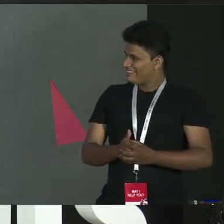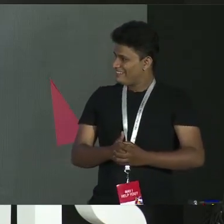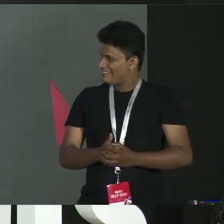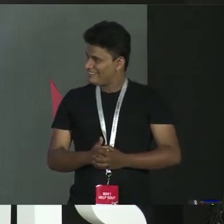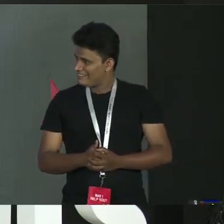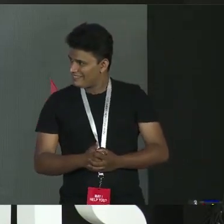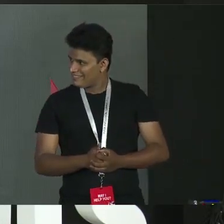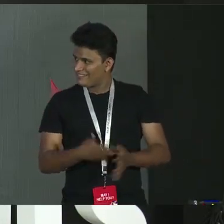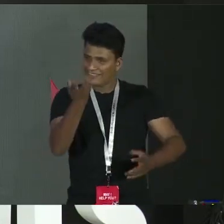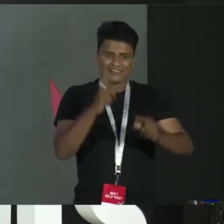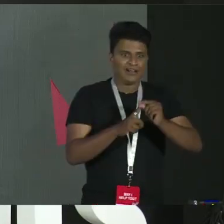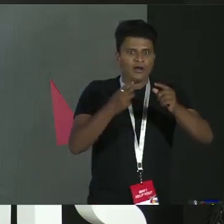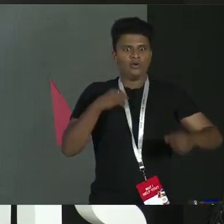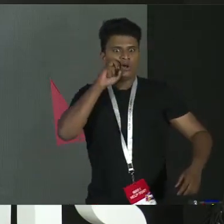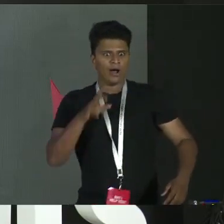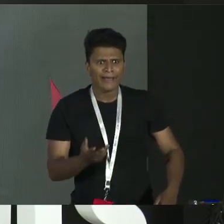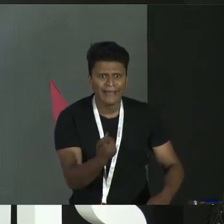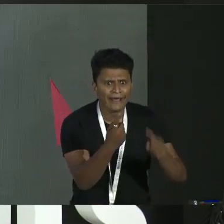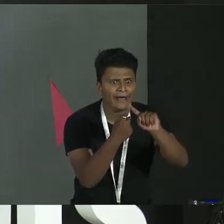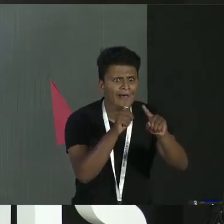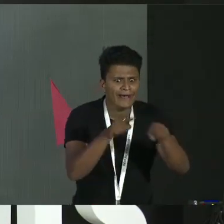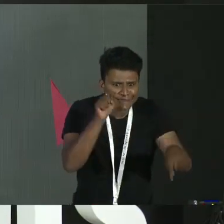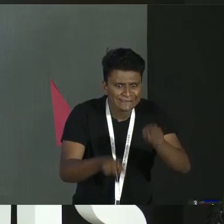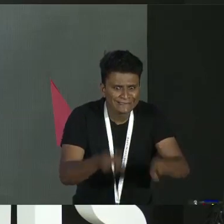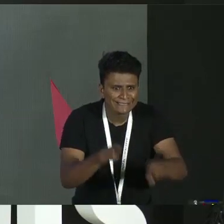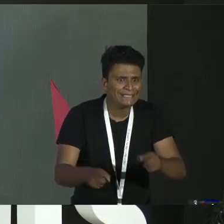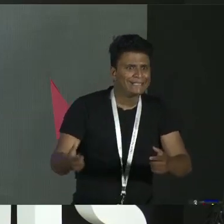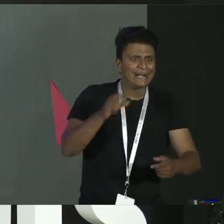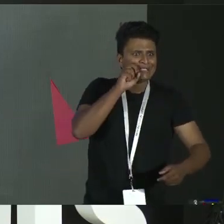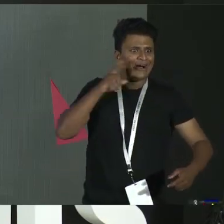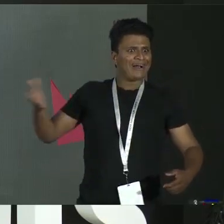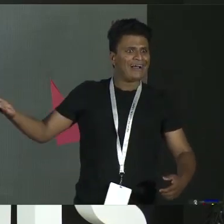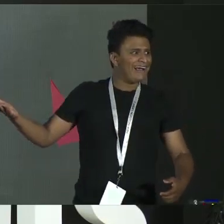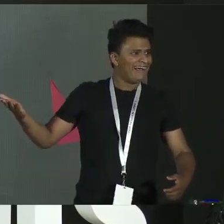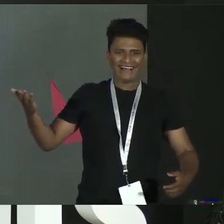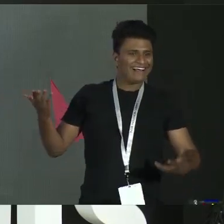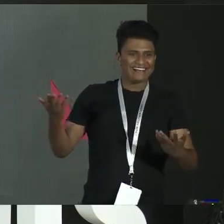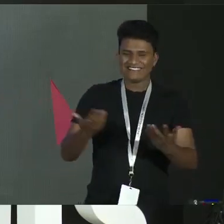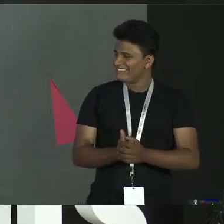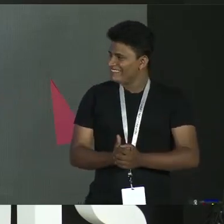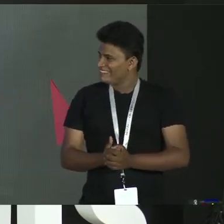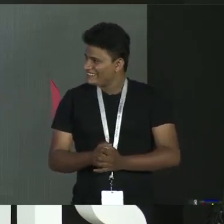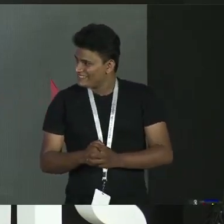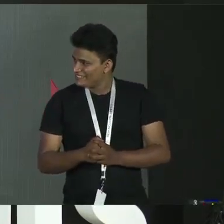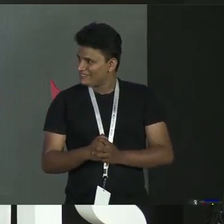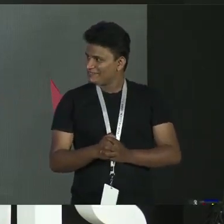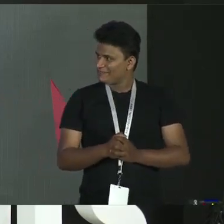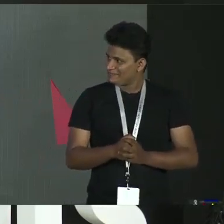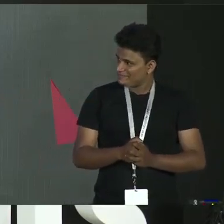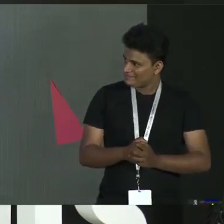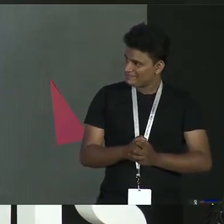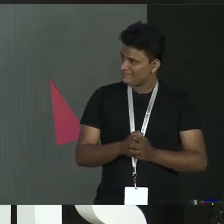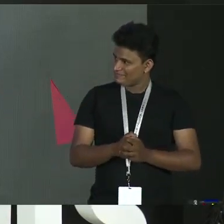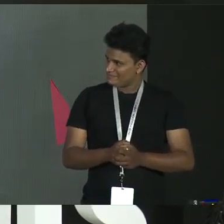the first world was typing with two fingers. But we made it work. I'm able to accommodate everyone and